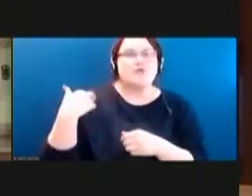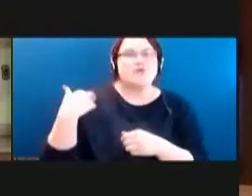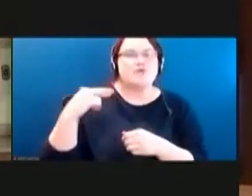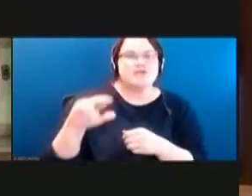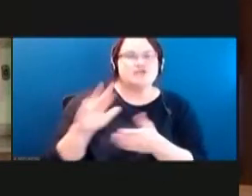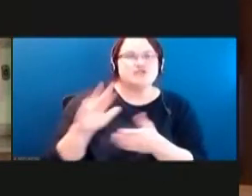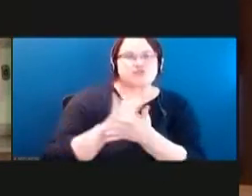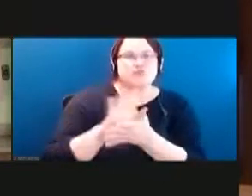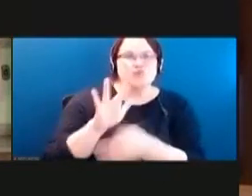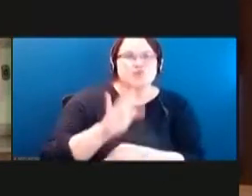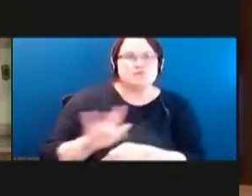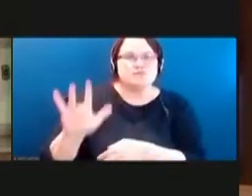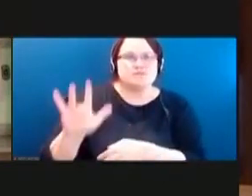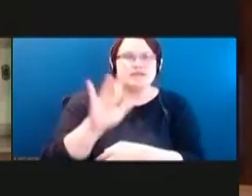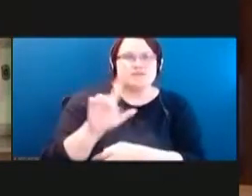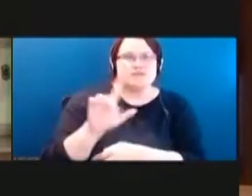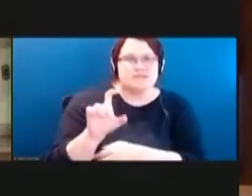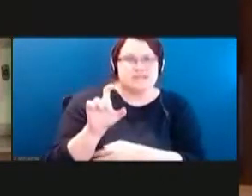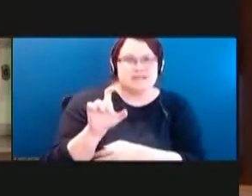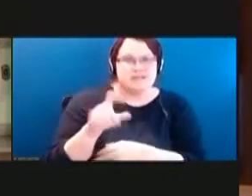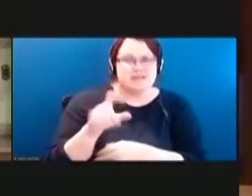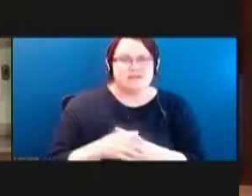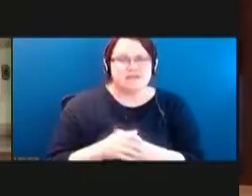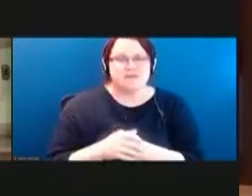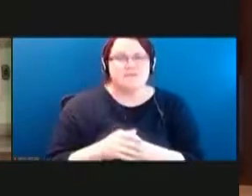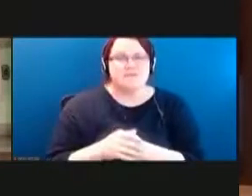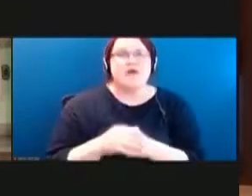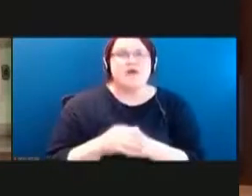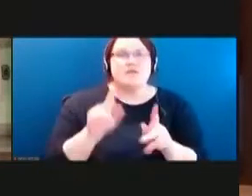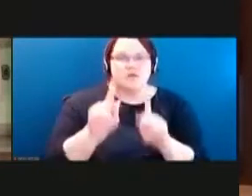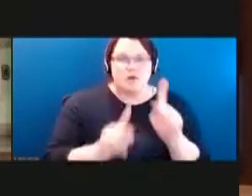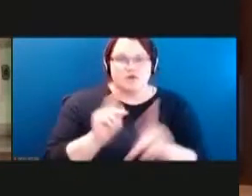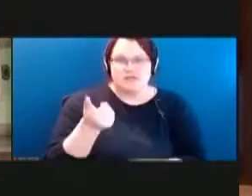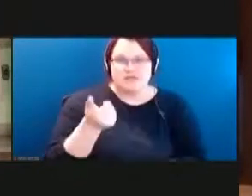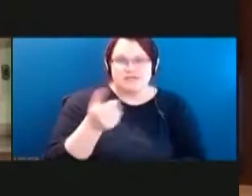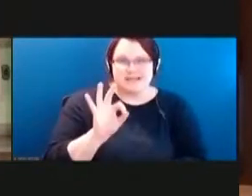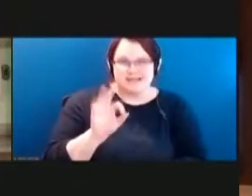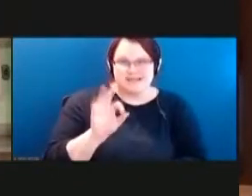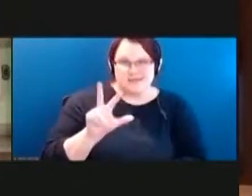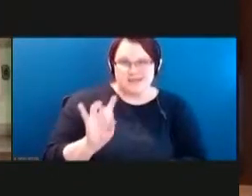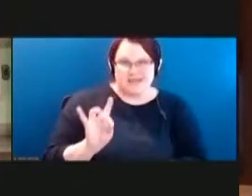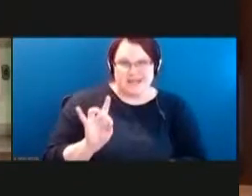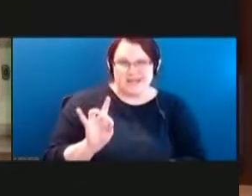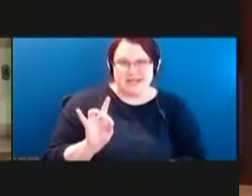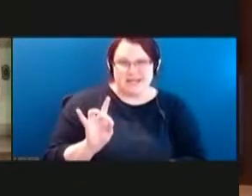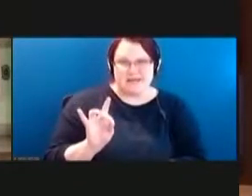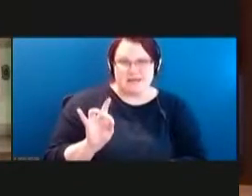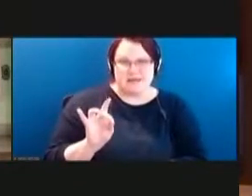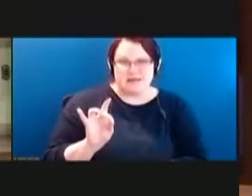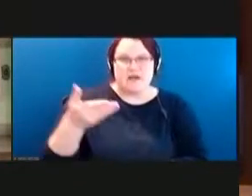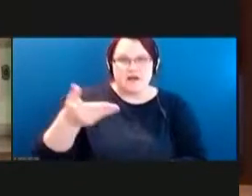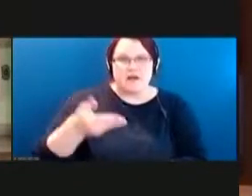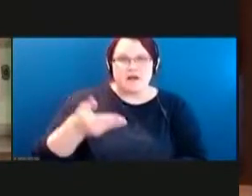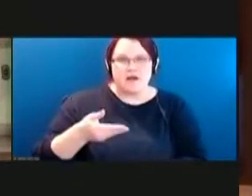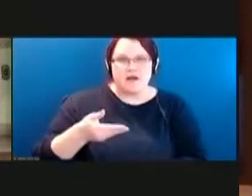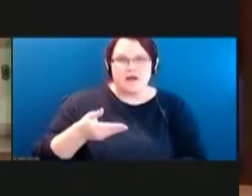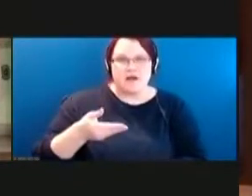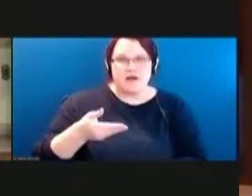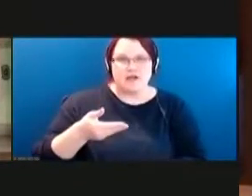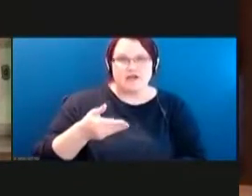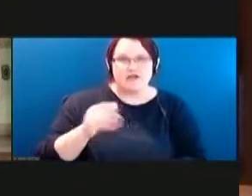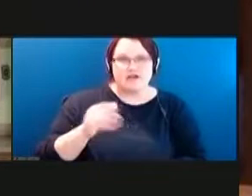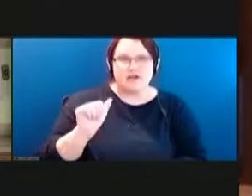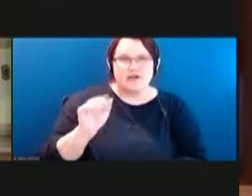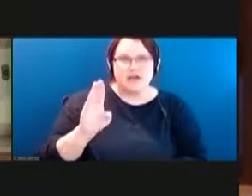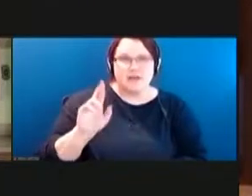needed. And the congregation in 1938 hired Ingraham and Boyd